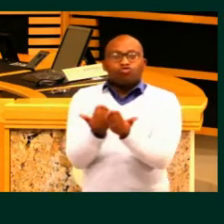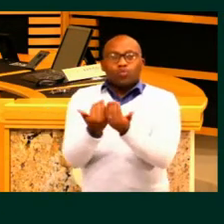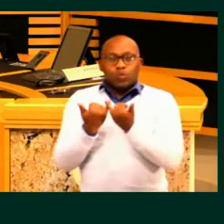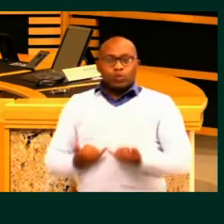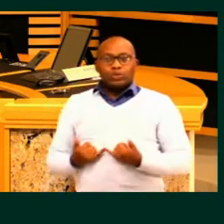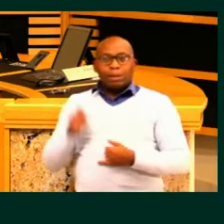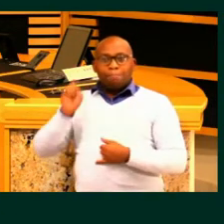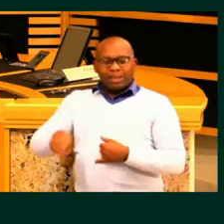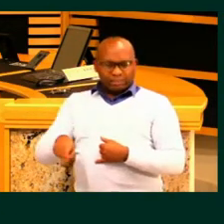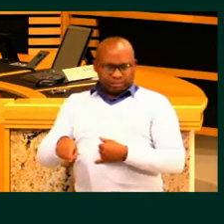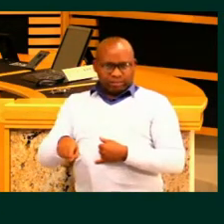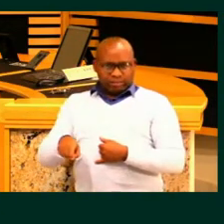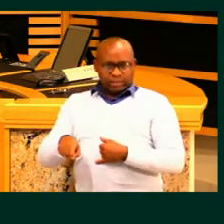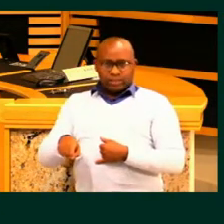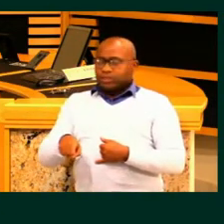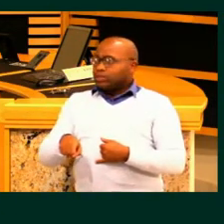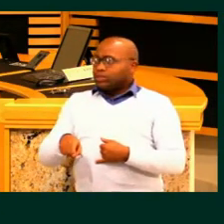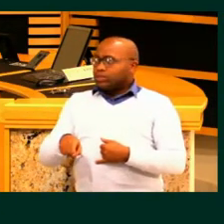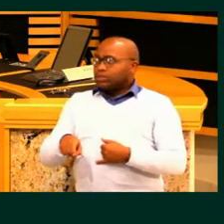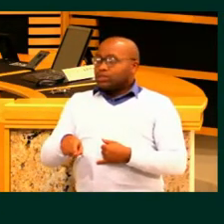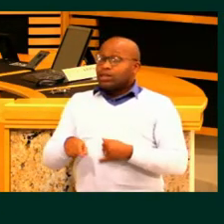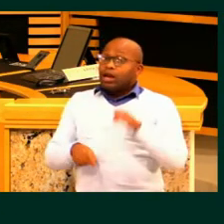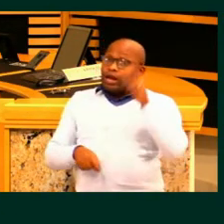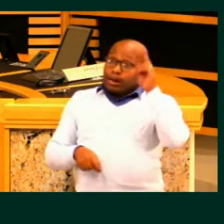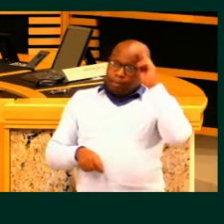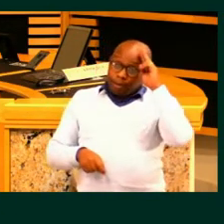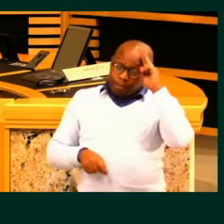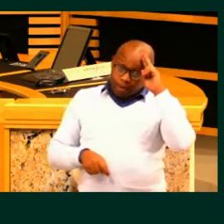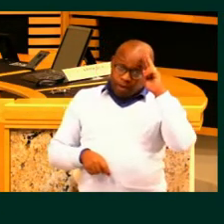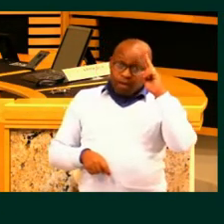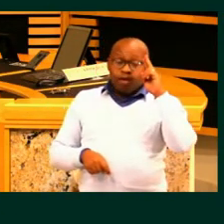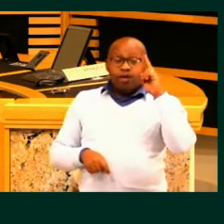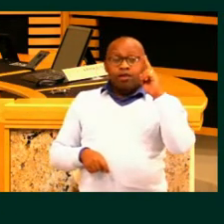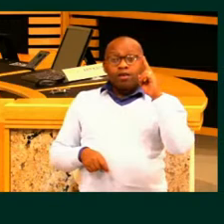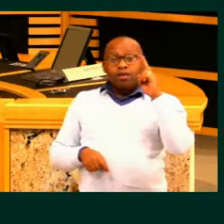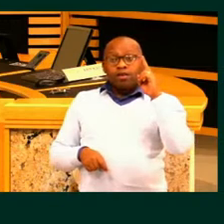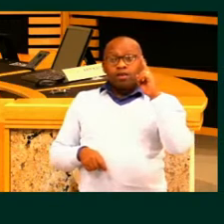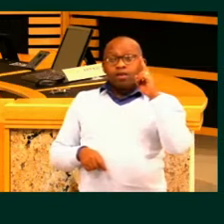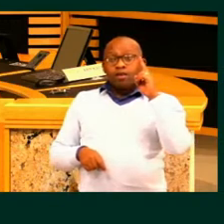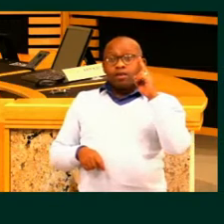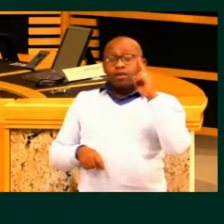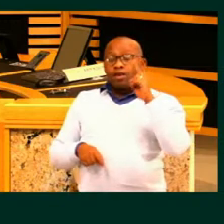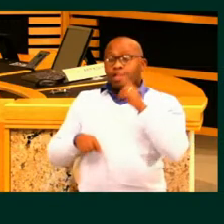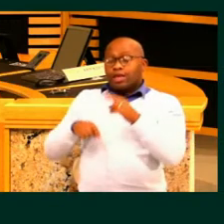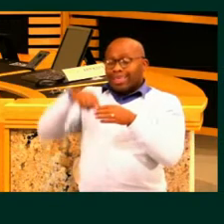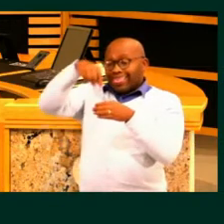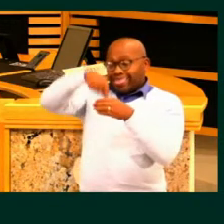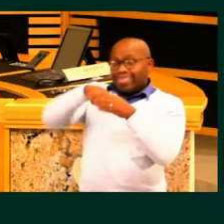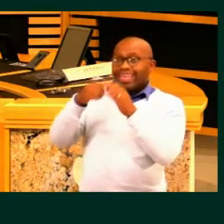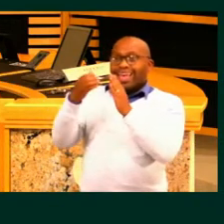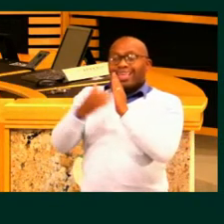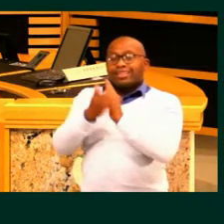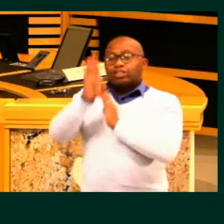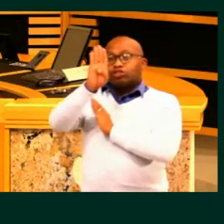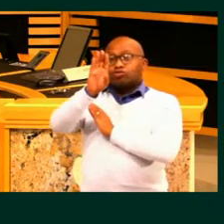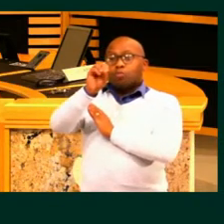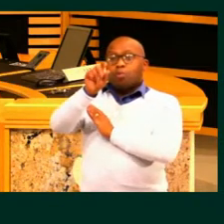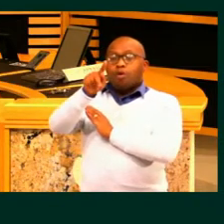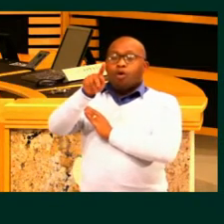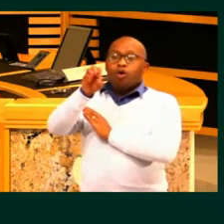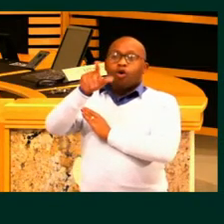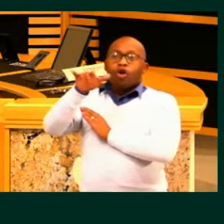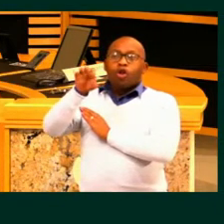remember there is already signs of criminality on the case of bongolo itself beyond the rape that we're